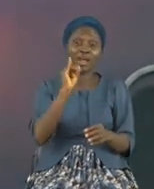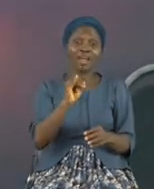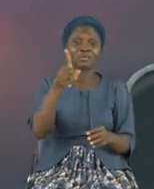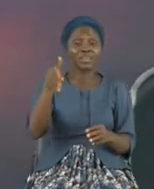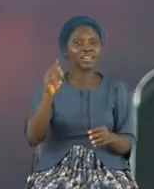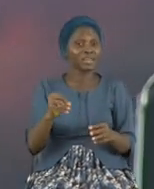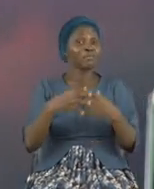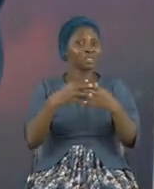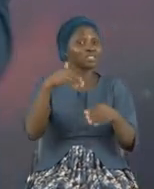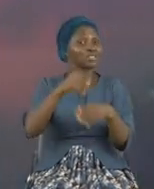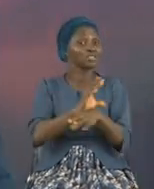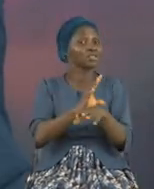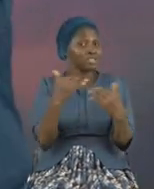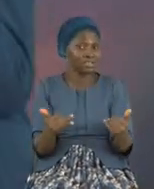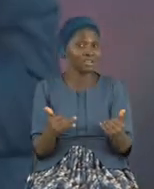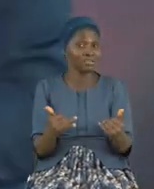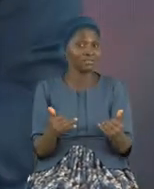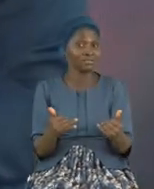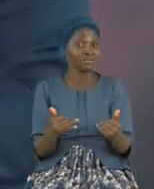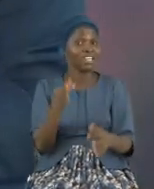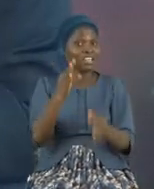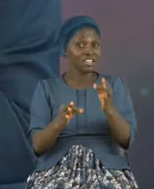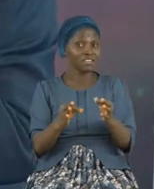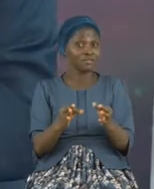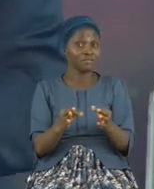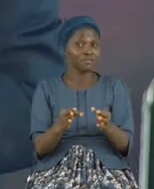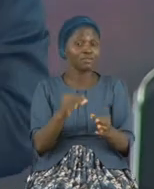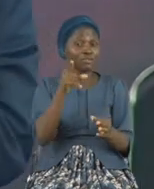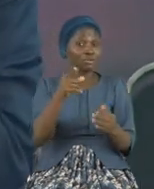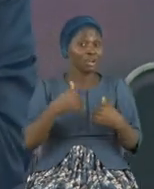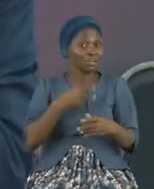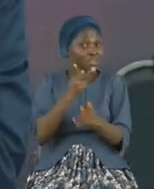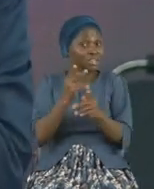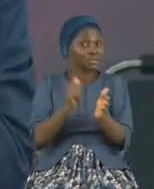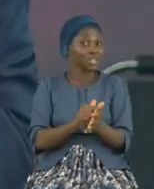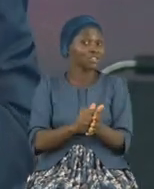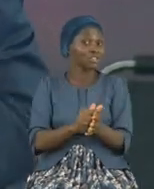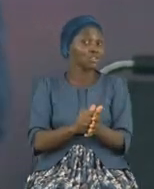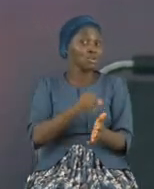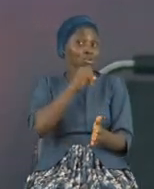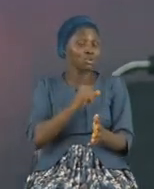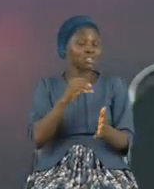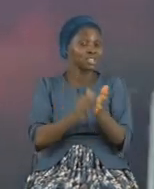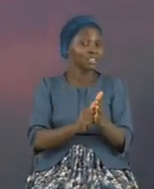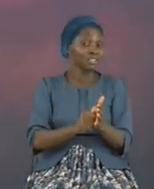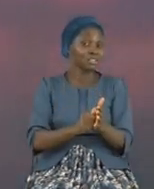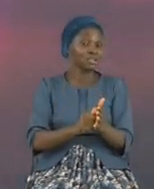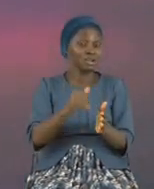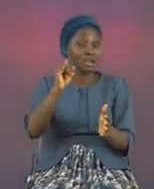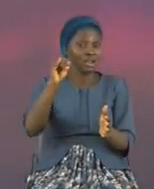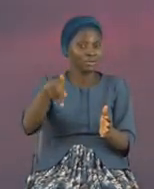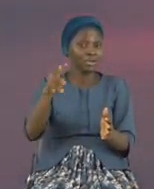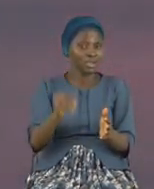keep that one on the basis of compromise, you will not have others following. But if you have the name